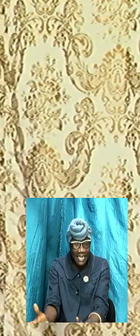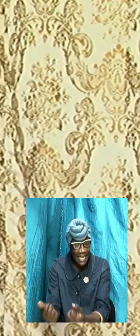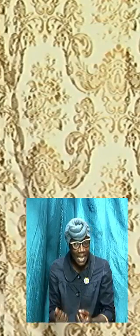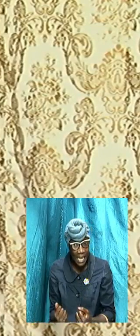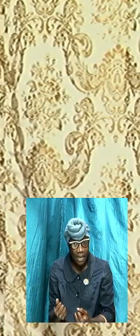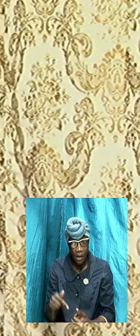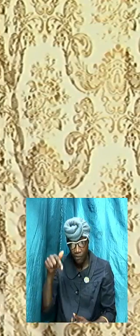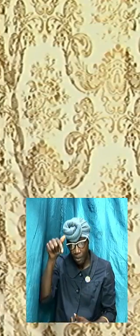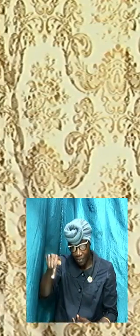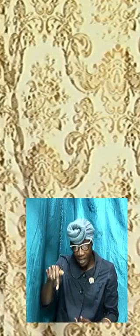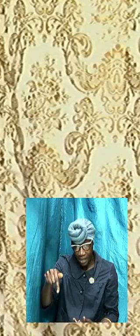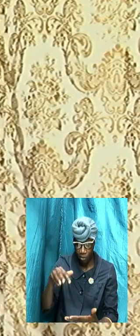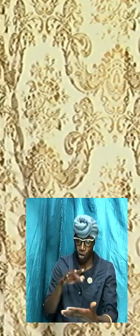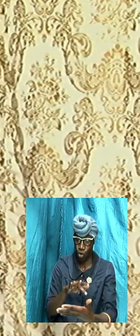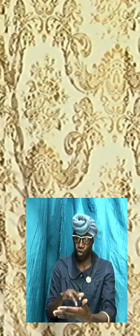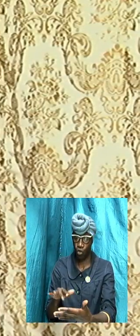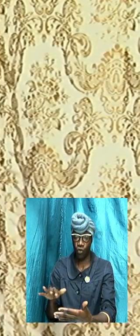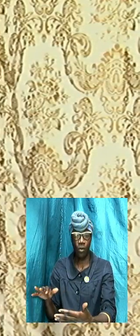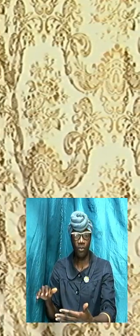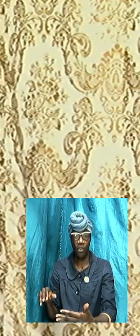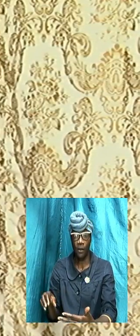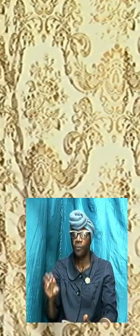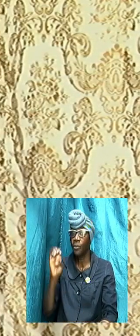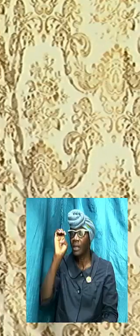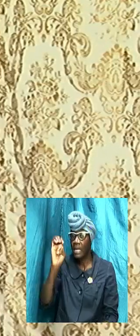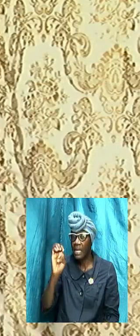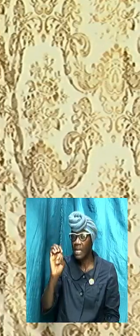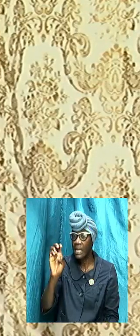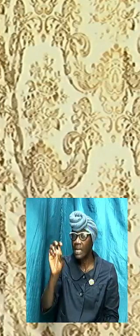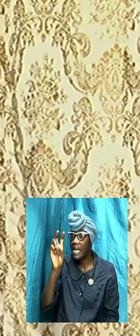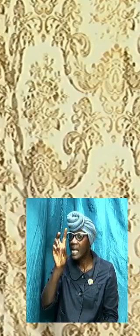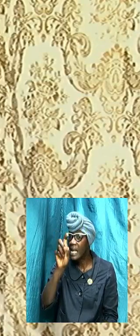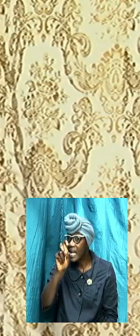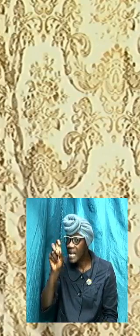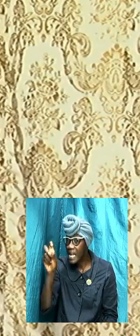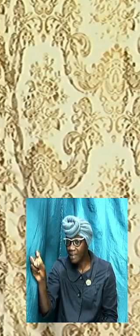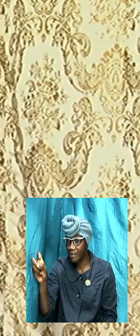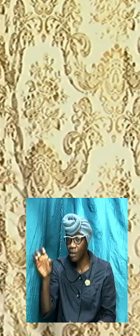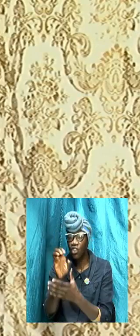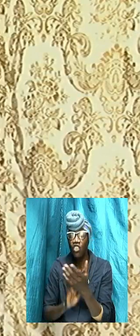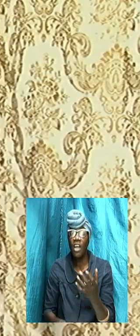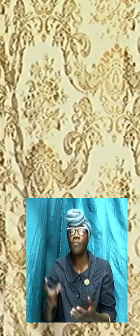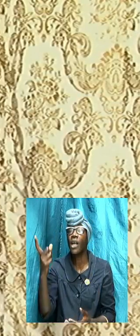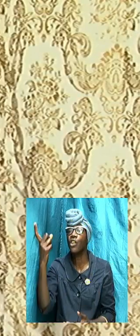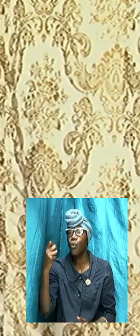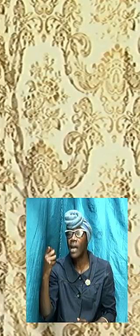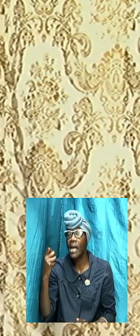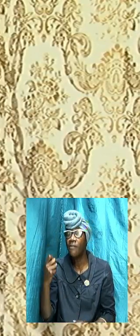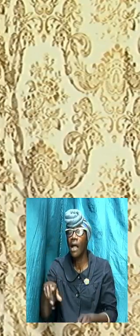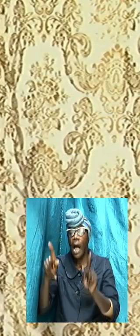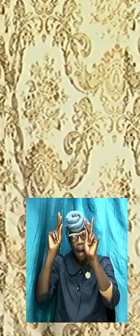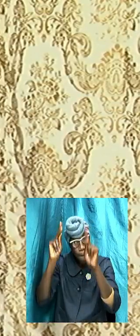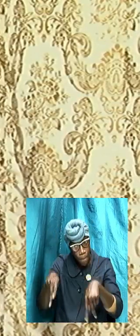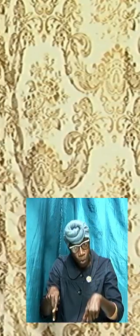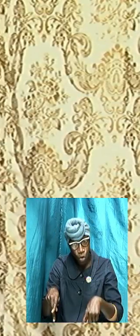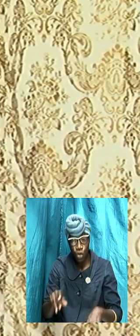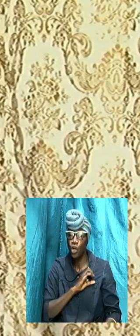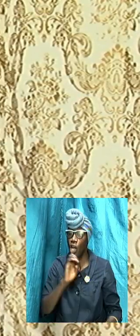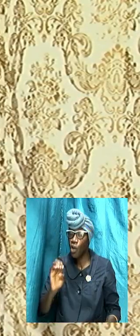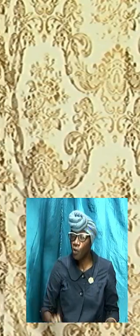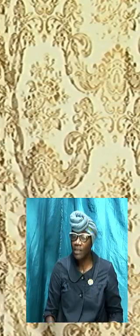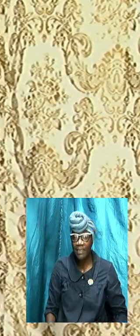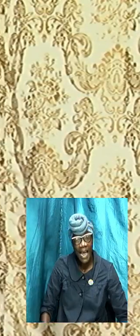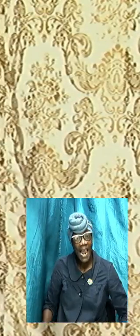from that particular scripture in Exodus chapter 12, and we can apply it to the Christian life today.